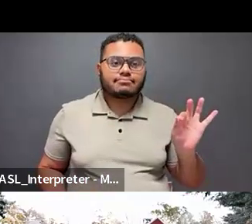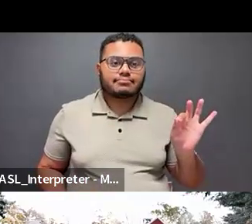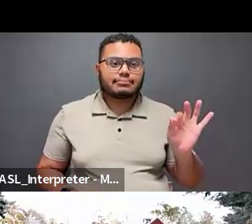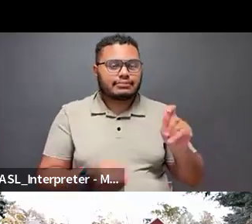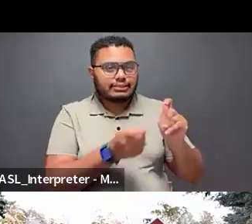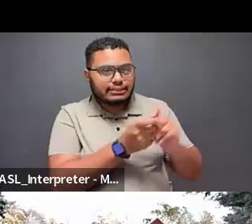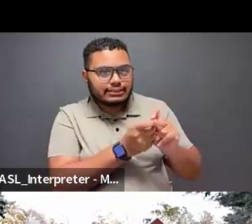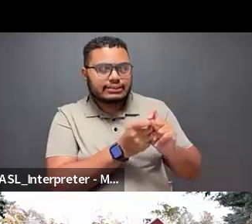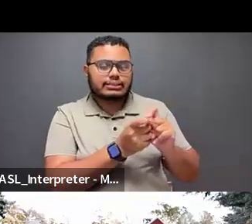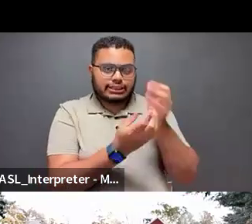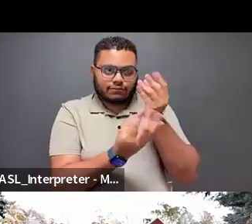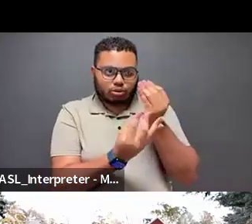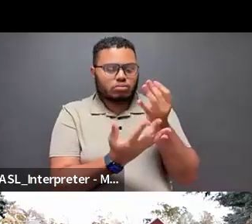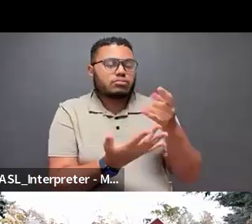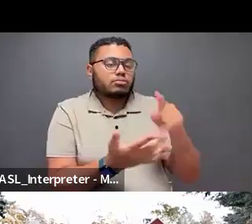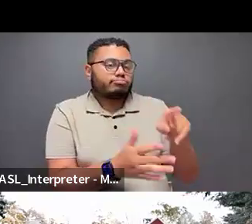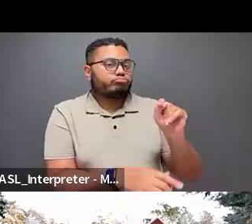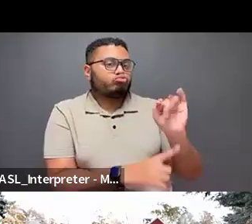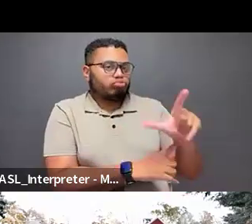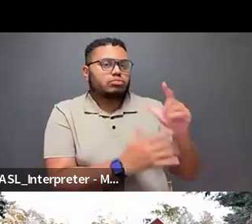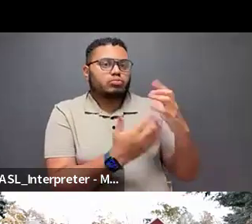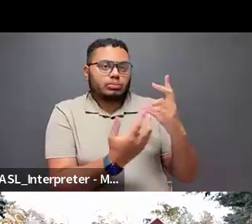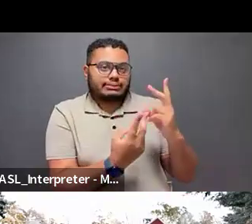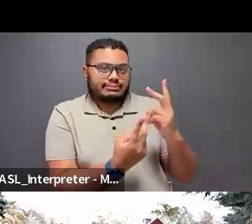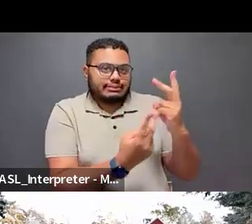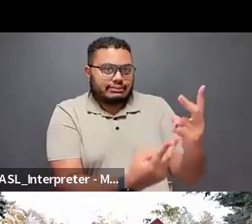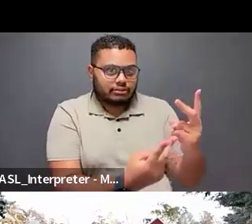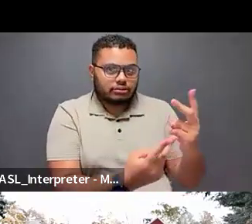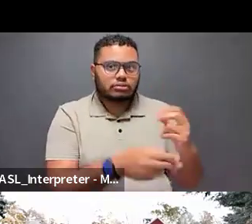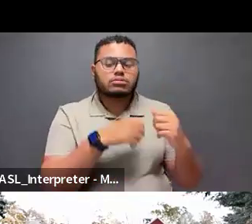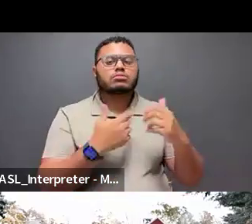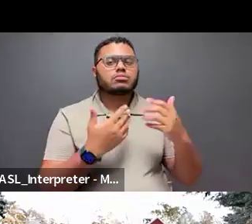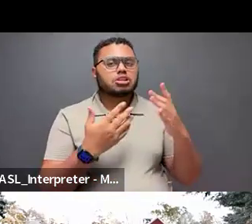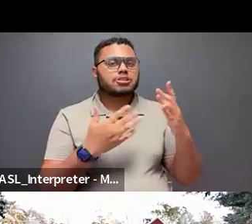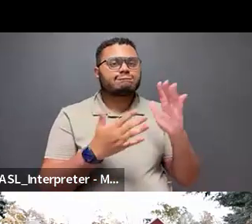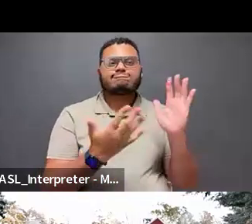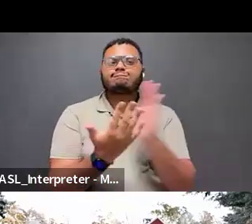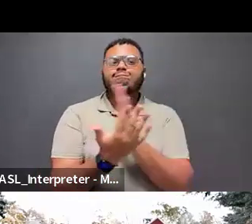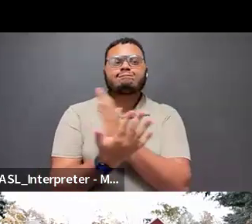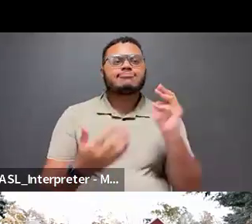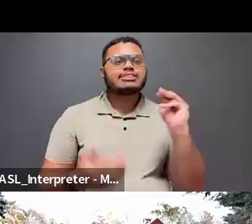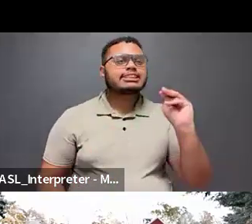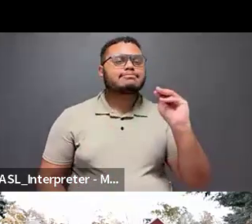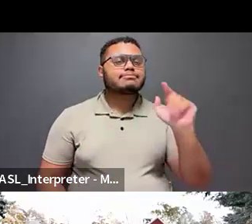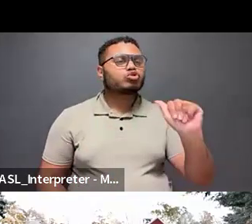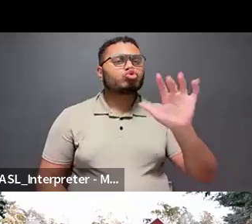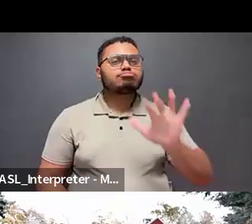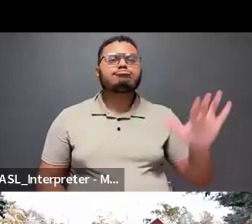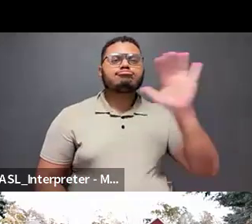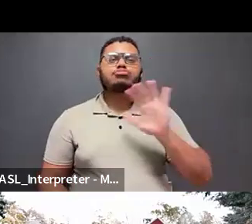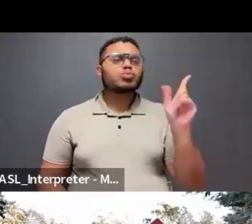detailed information about a trail they want to visit and look across the state and see all the options that are out there.